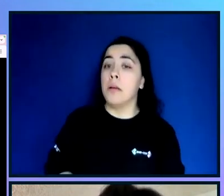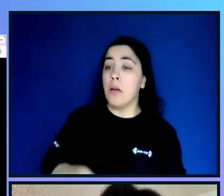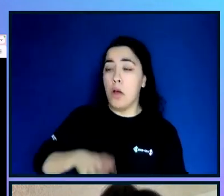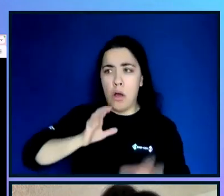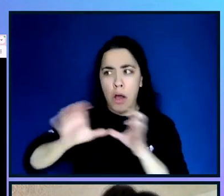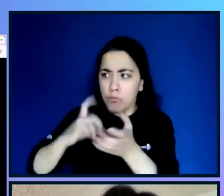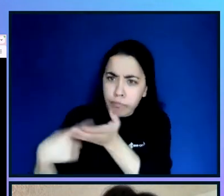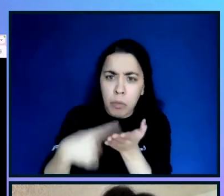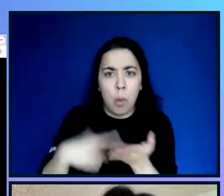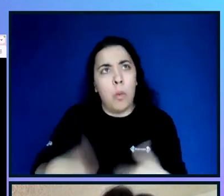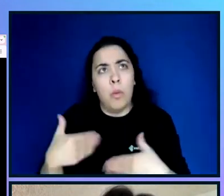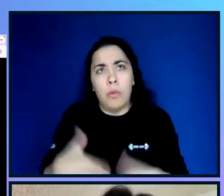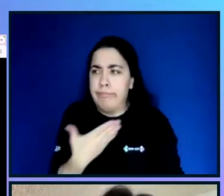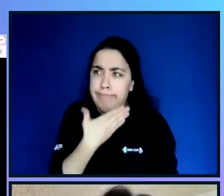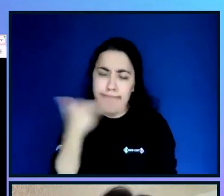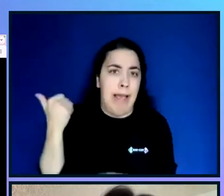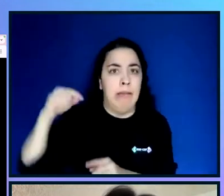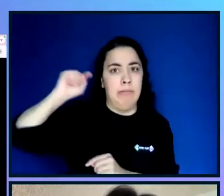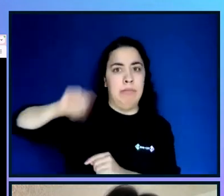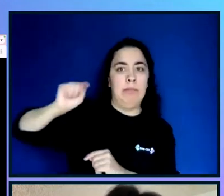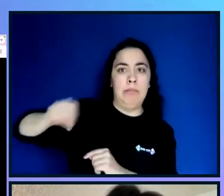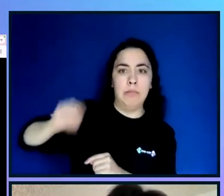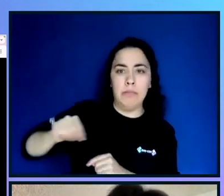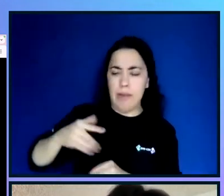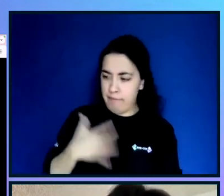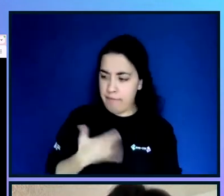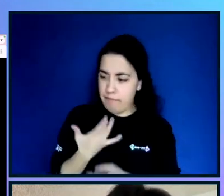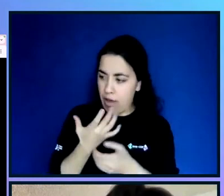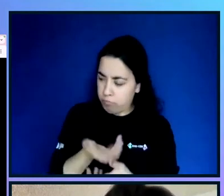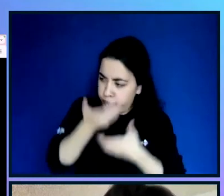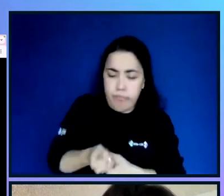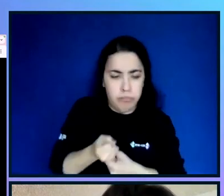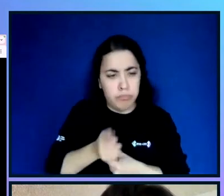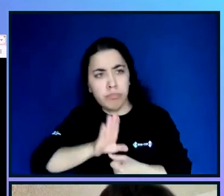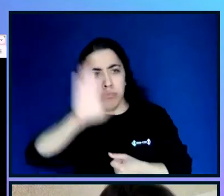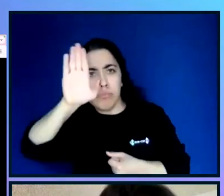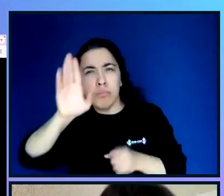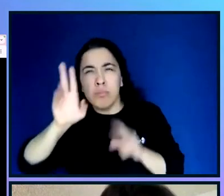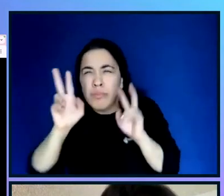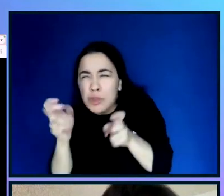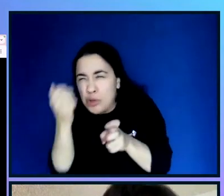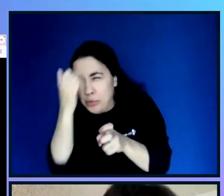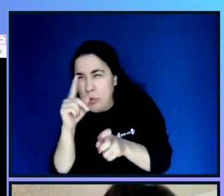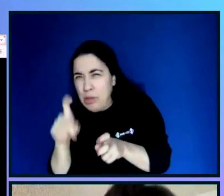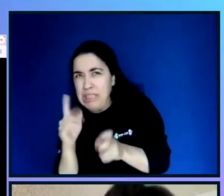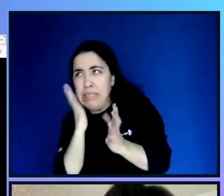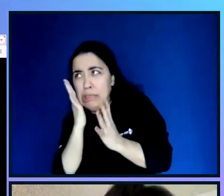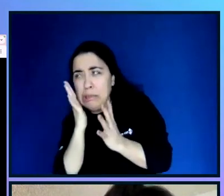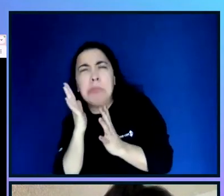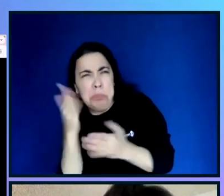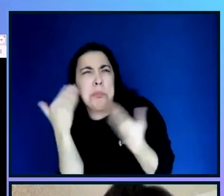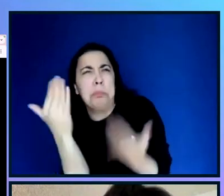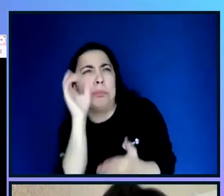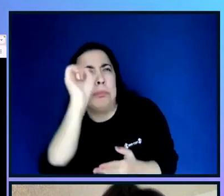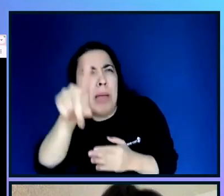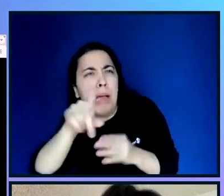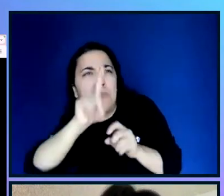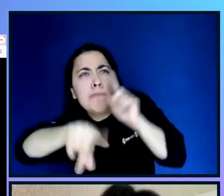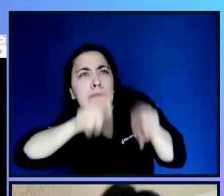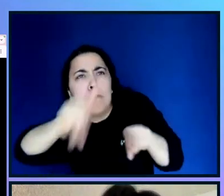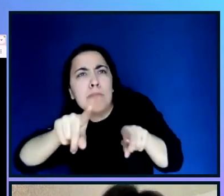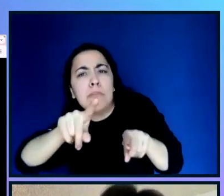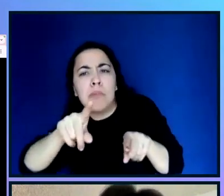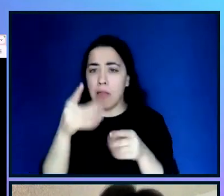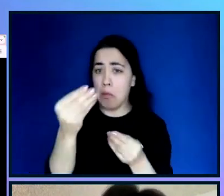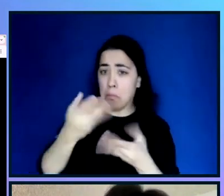It felt like a really safe place to ask quote unquote stupid questions and get opinions on things like AI generated alt tags. It's very valuable